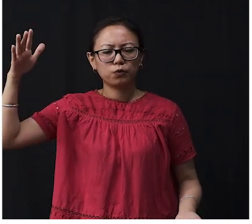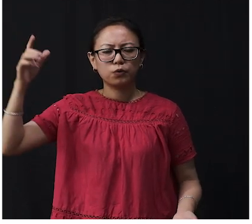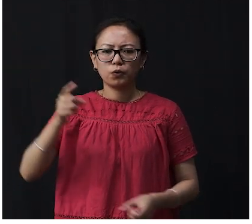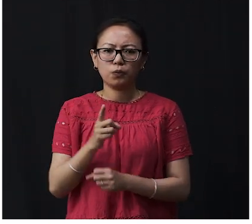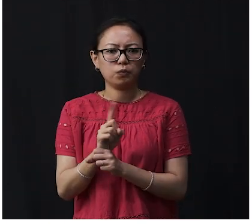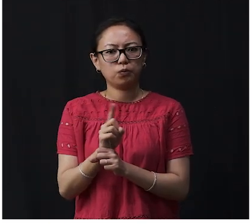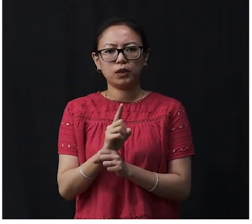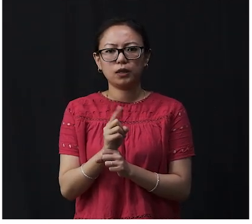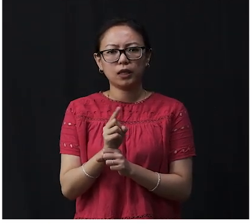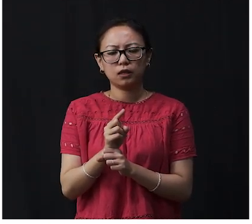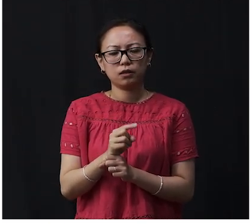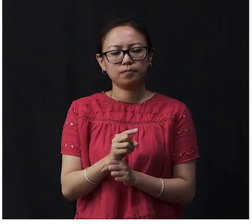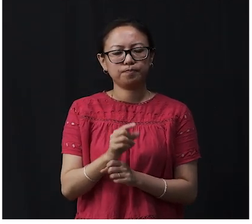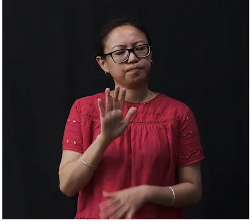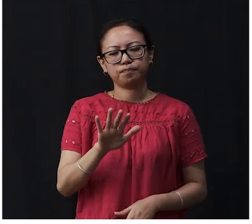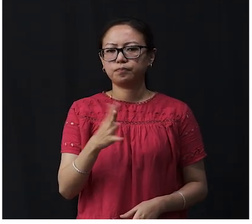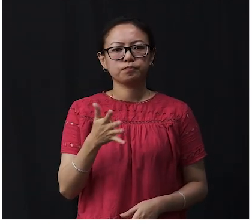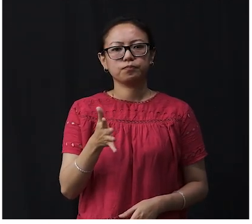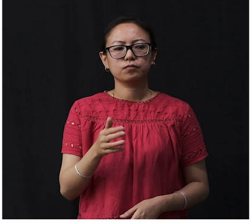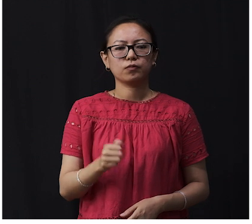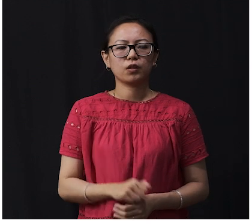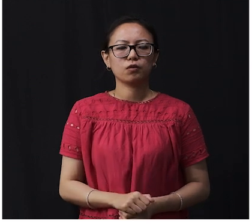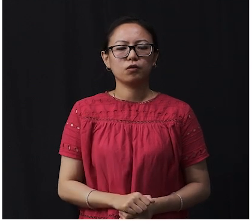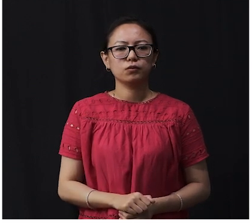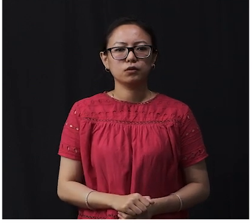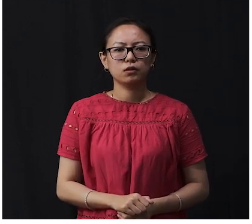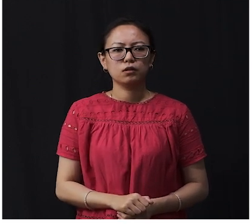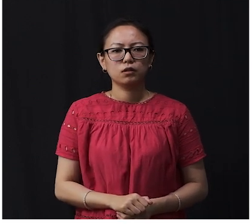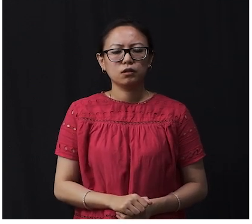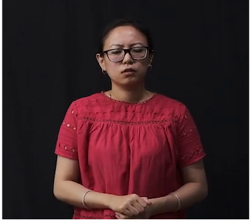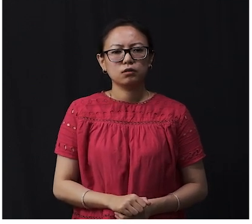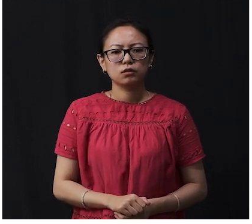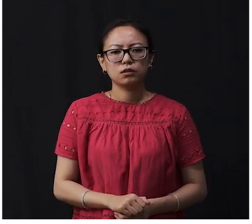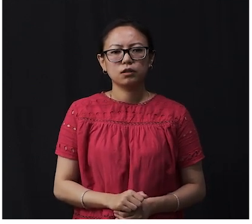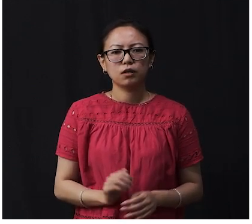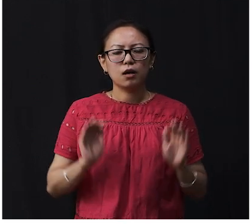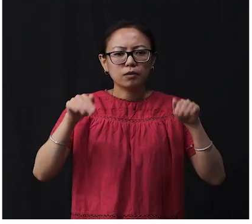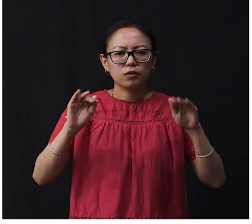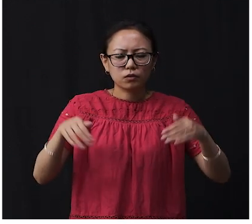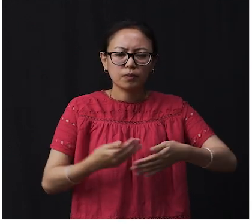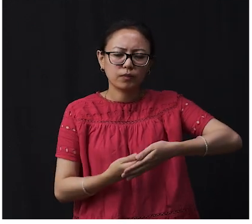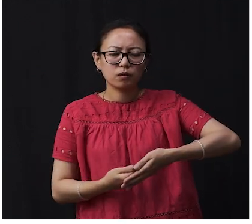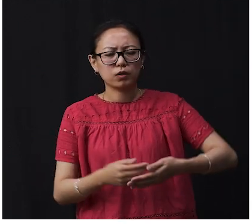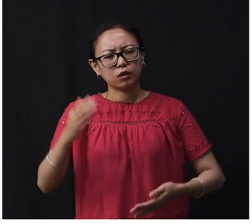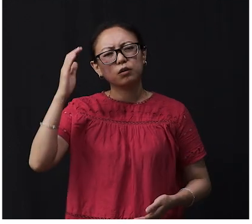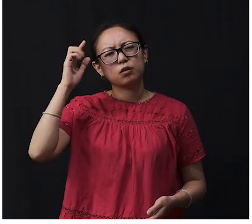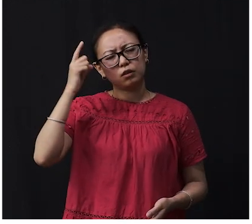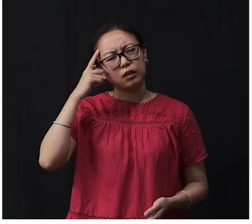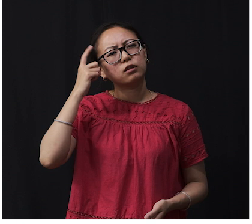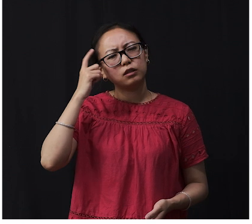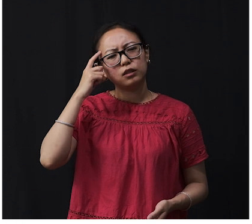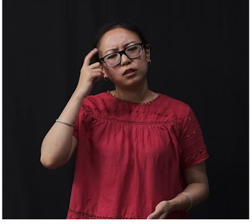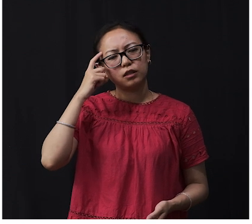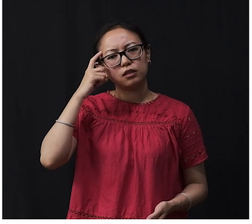He kept on thinking, and at last he said that when I grow up and become a frog, I will